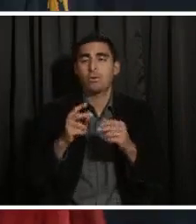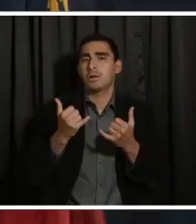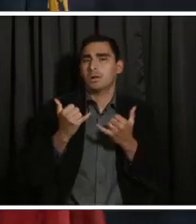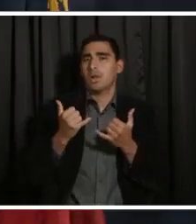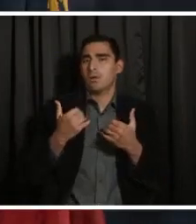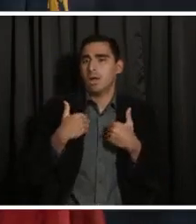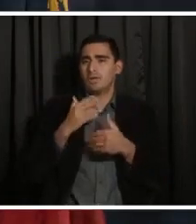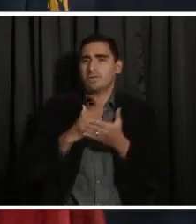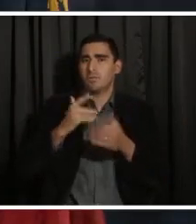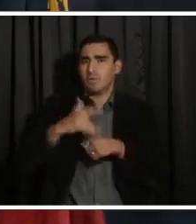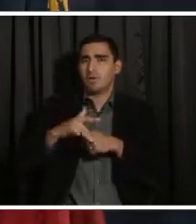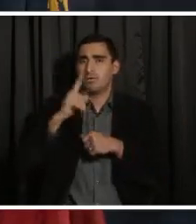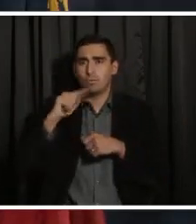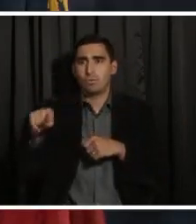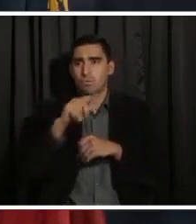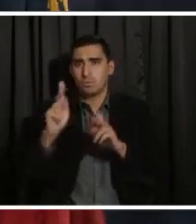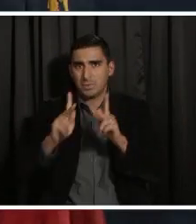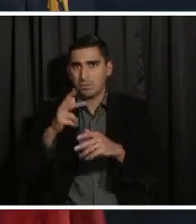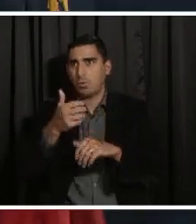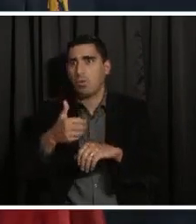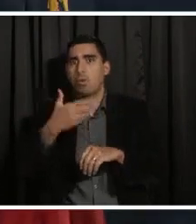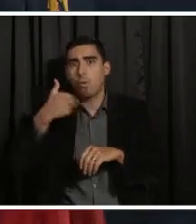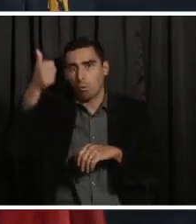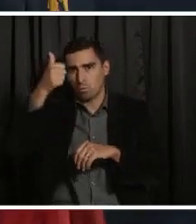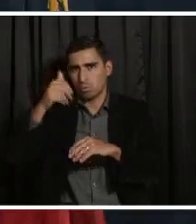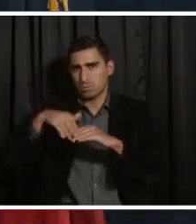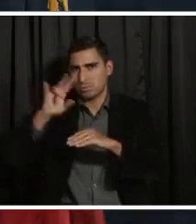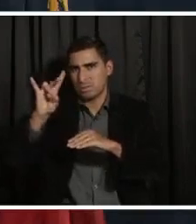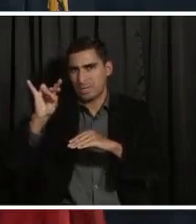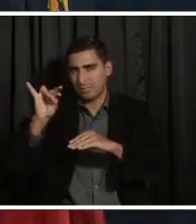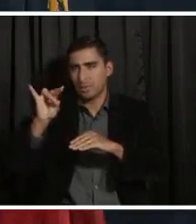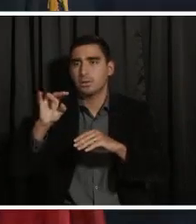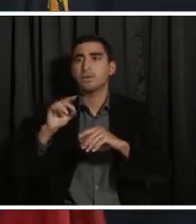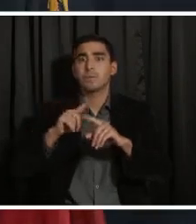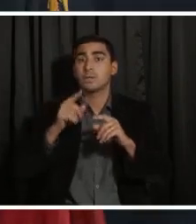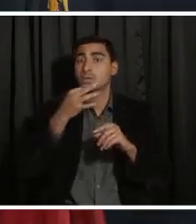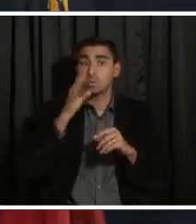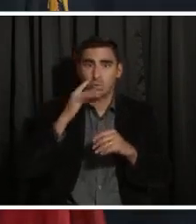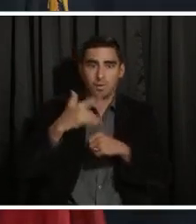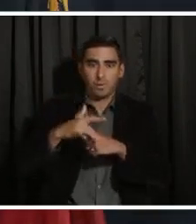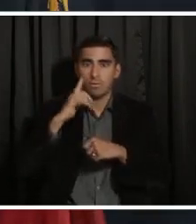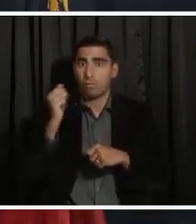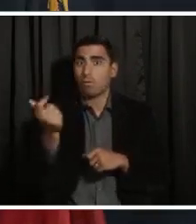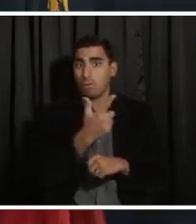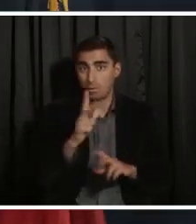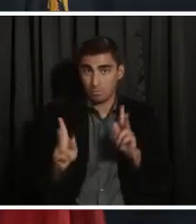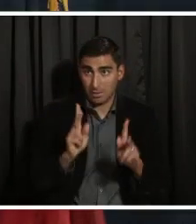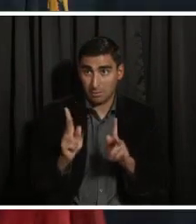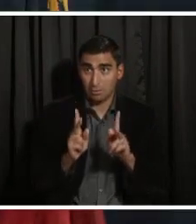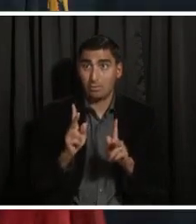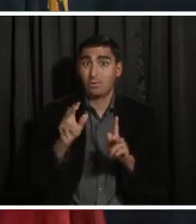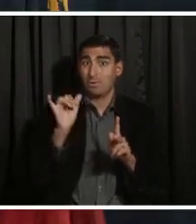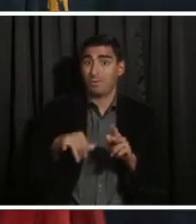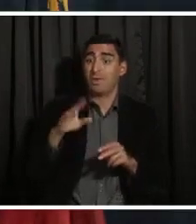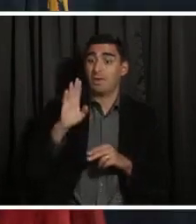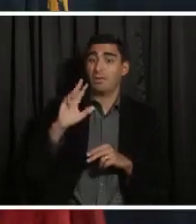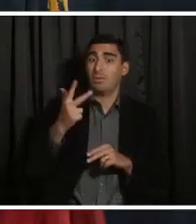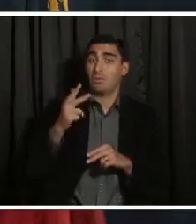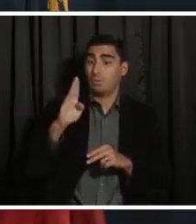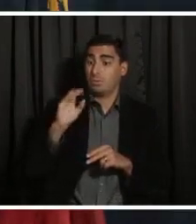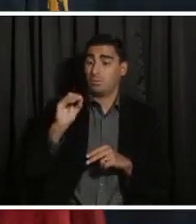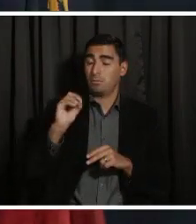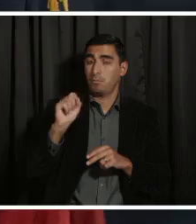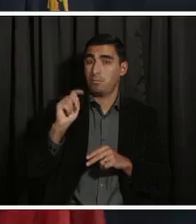two, they will be widely available to any Coloradan who works around others, sees others, wants the booster. And